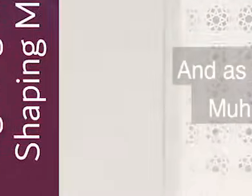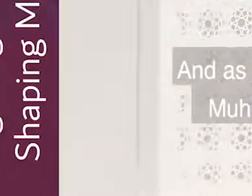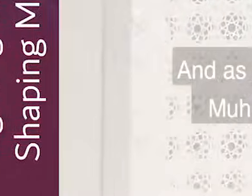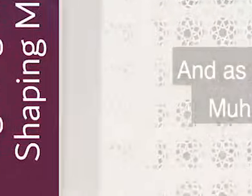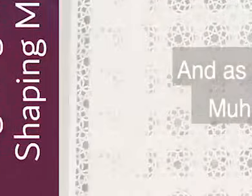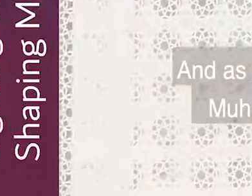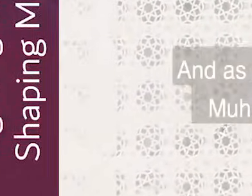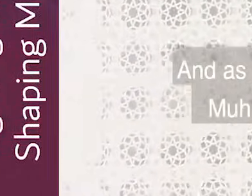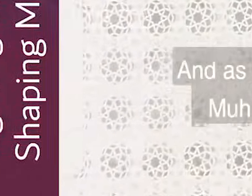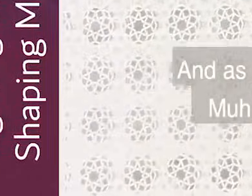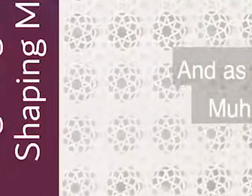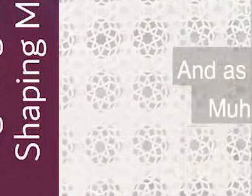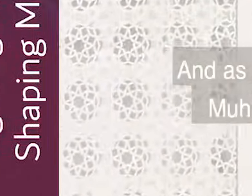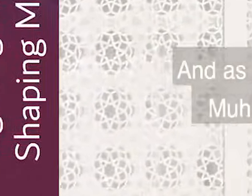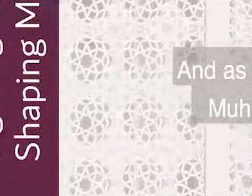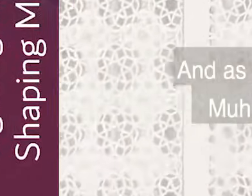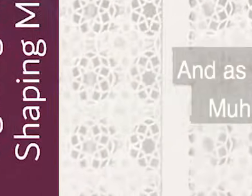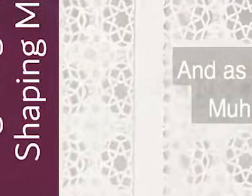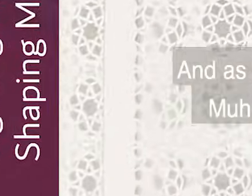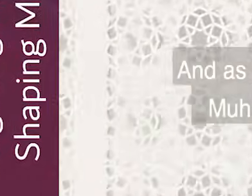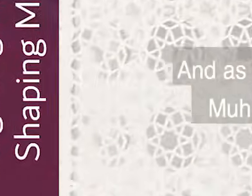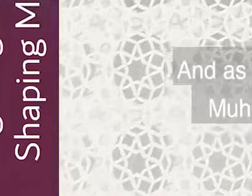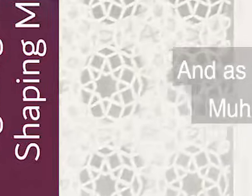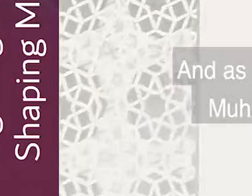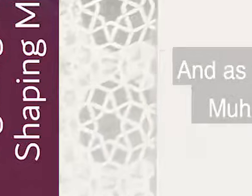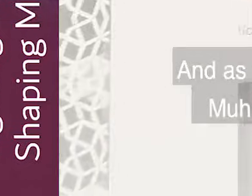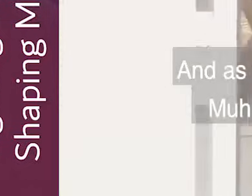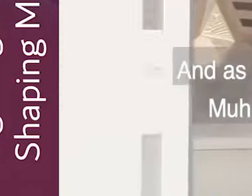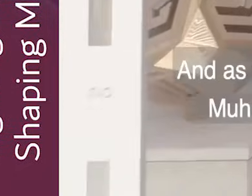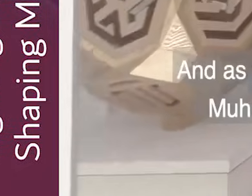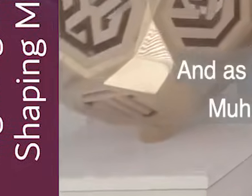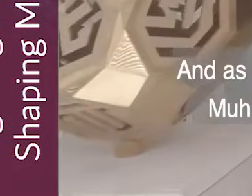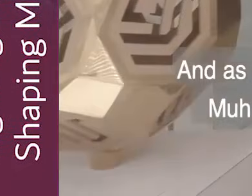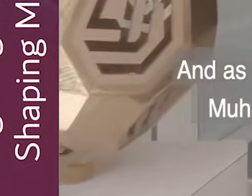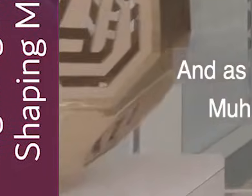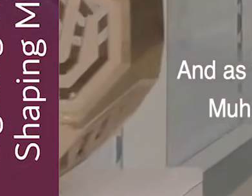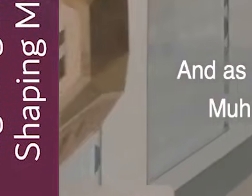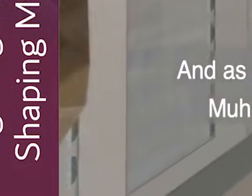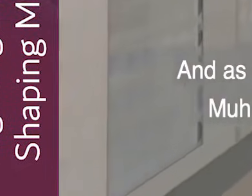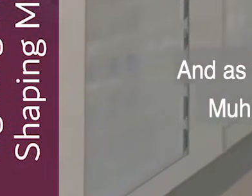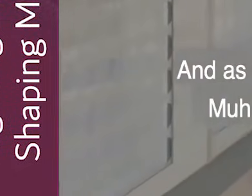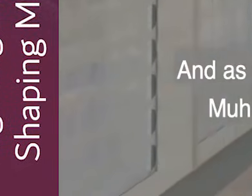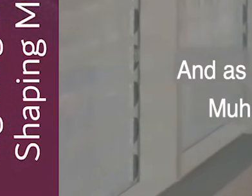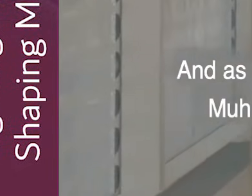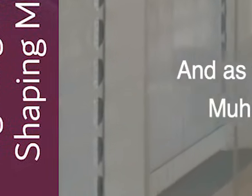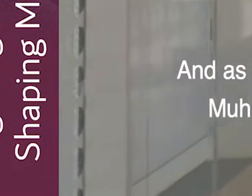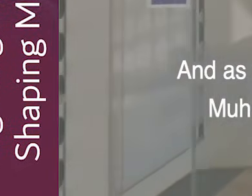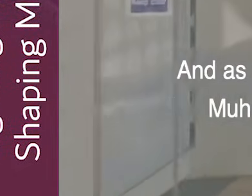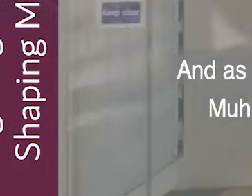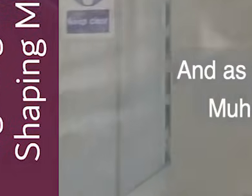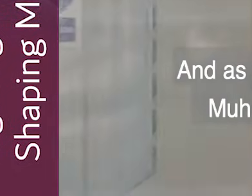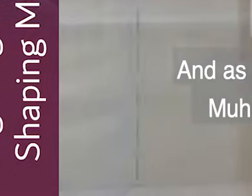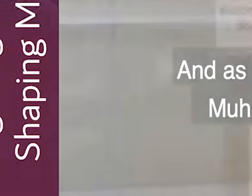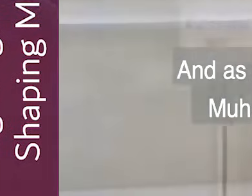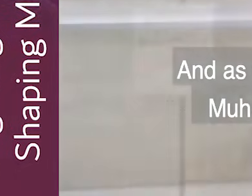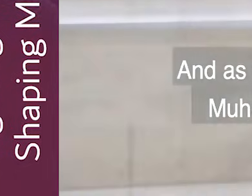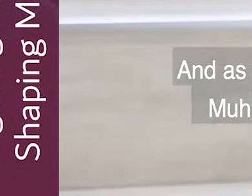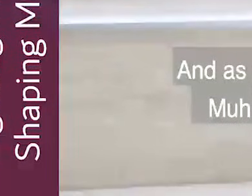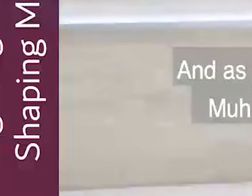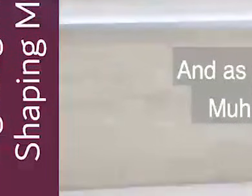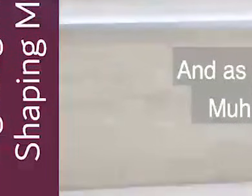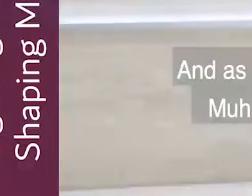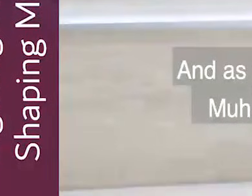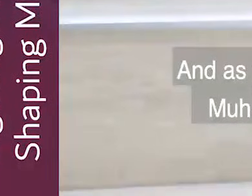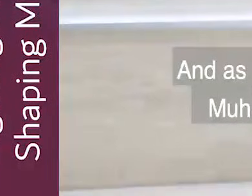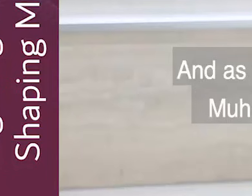you enter into the building, you see this beautiful art piece on which the names of Allah, Muhammad and Ali are inscribed. And